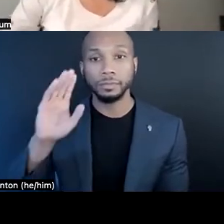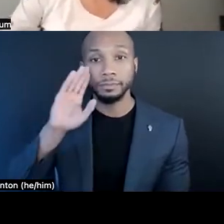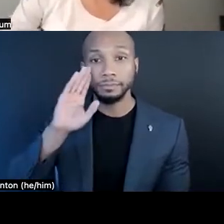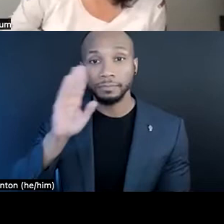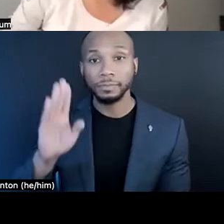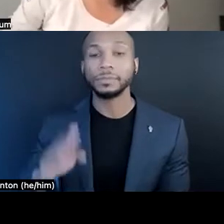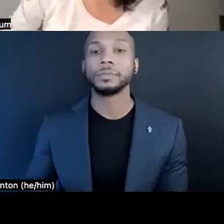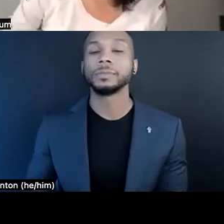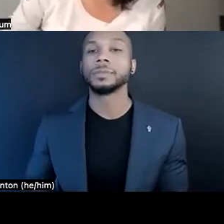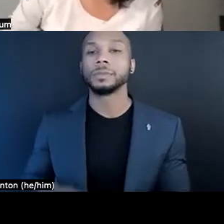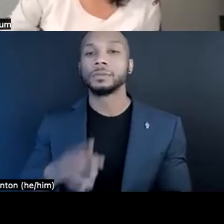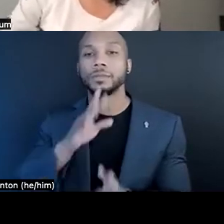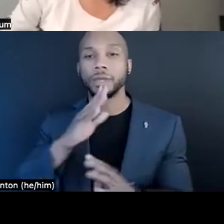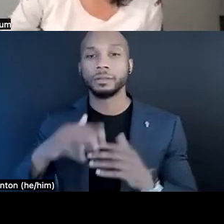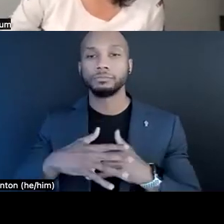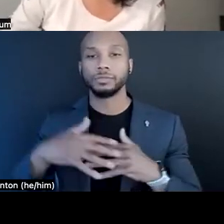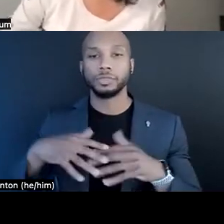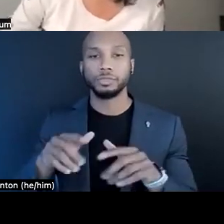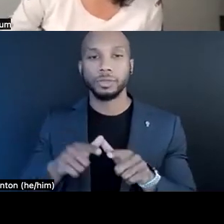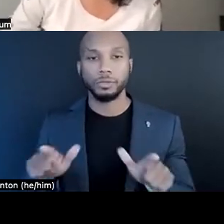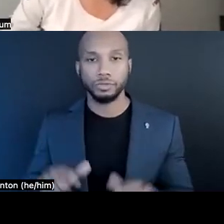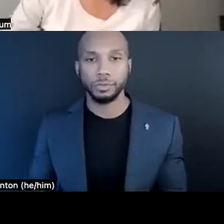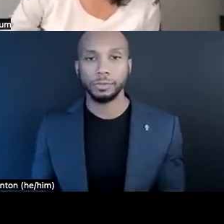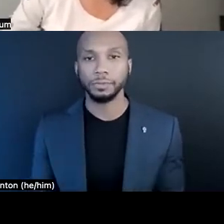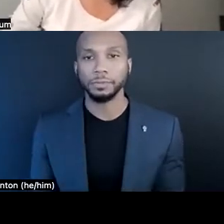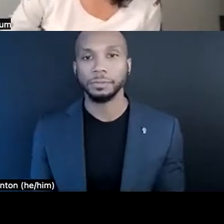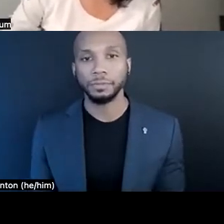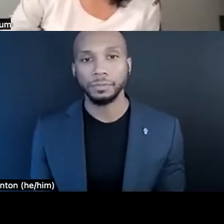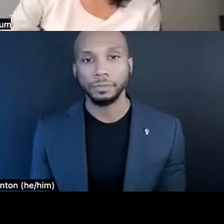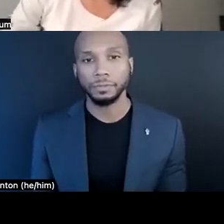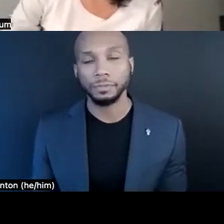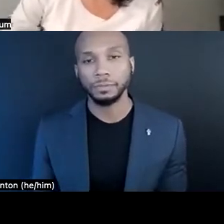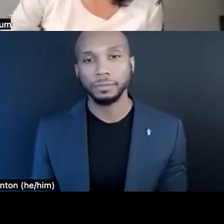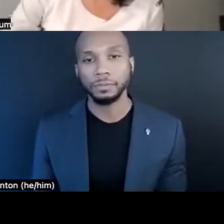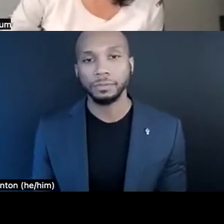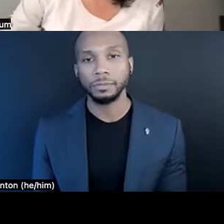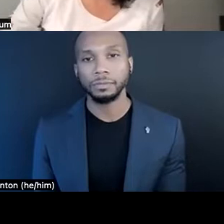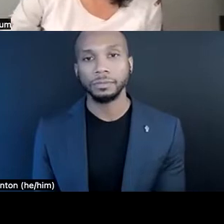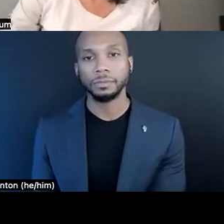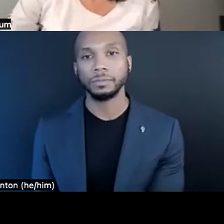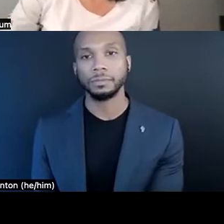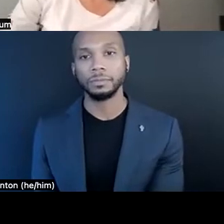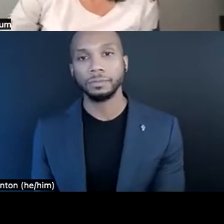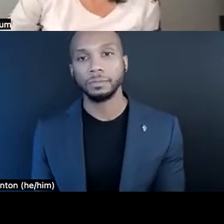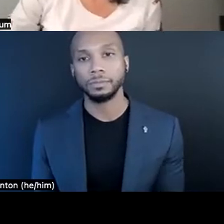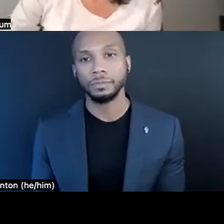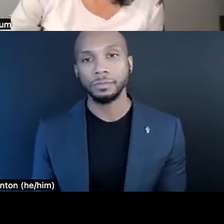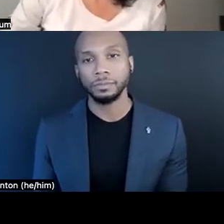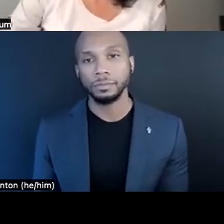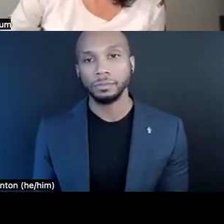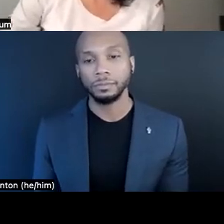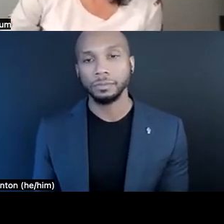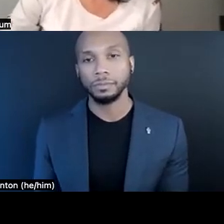Maruaweka, Unahaka Nasuka, Nanani ya sa Julianna, Nase Namana. That